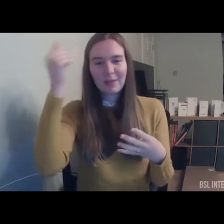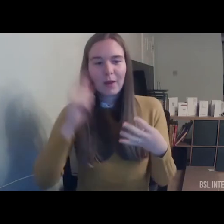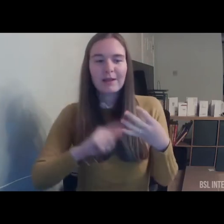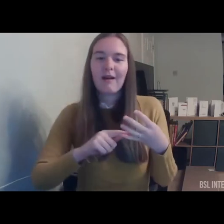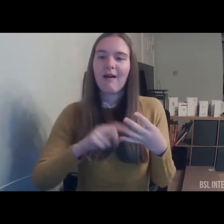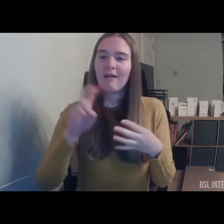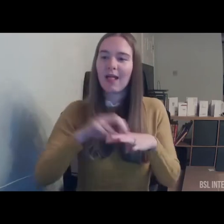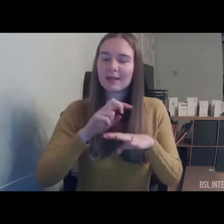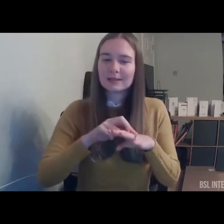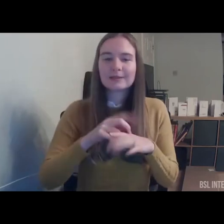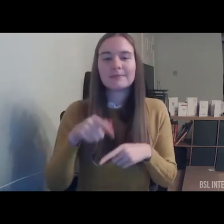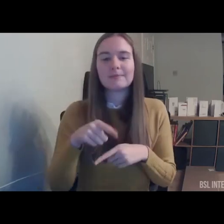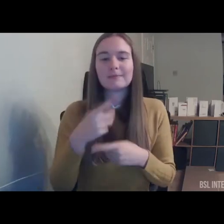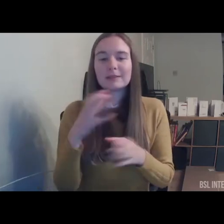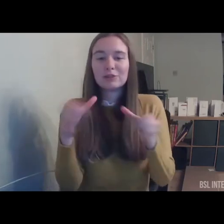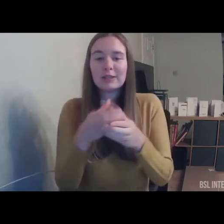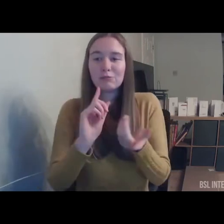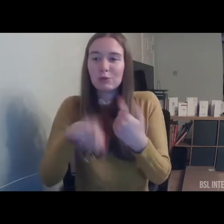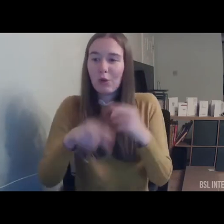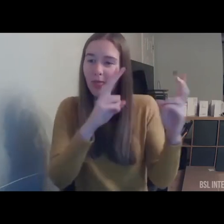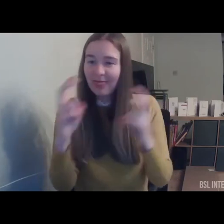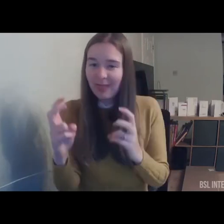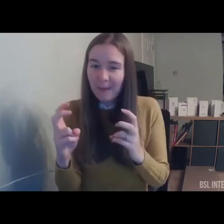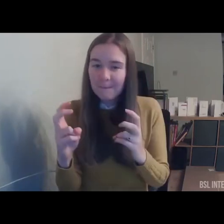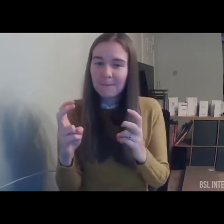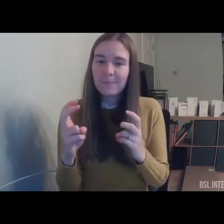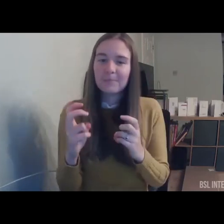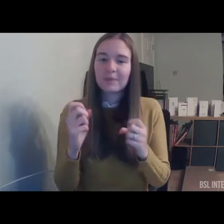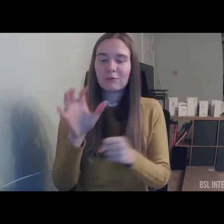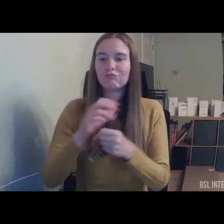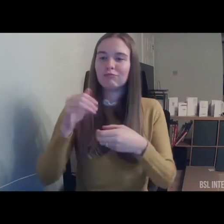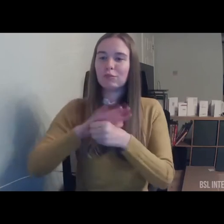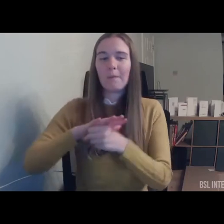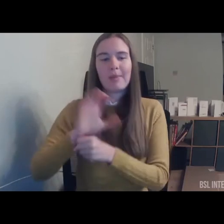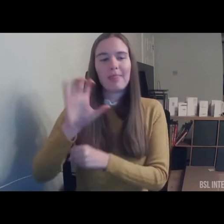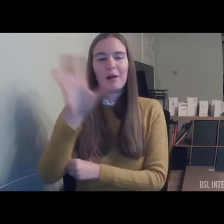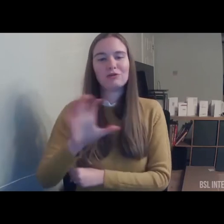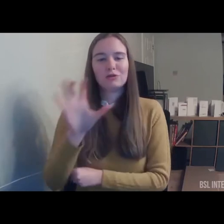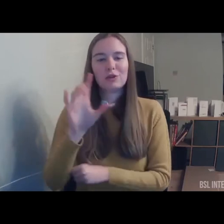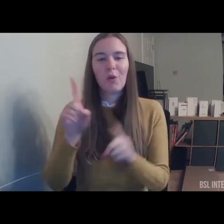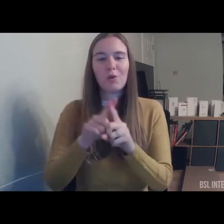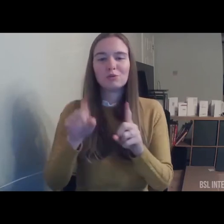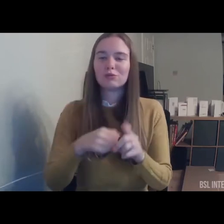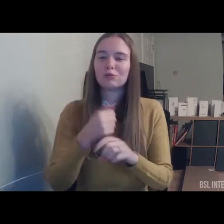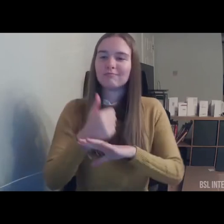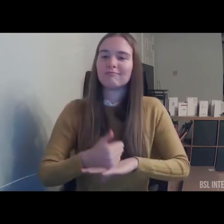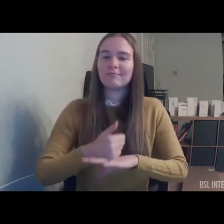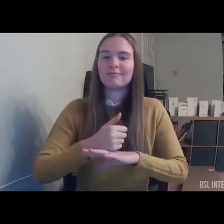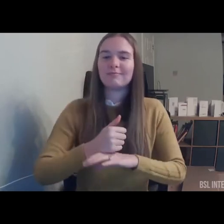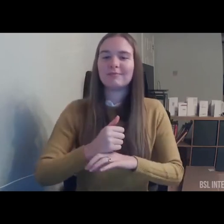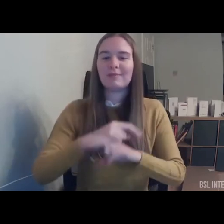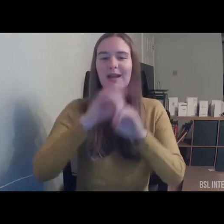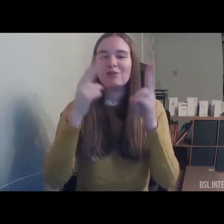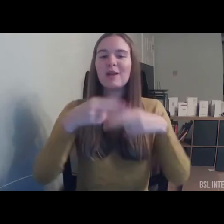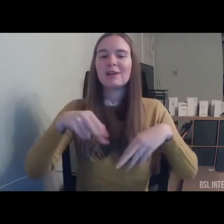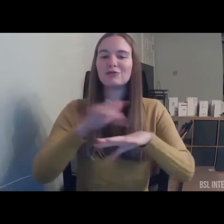teams responded to their current themes and the discourse within their country of origin. And then they've set that on the international stage under